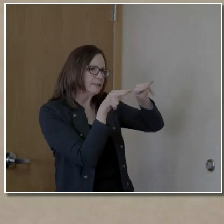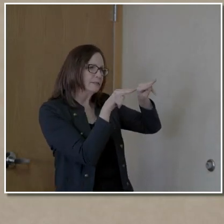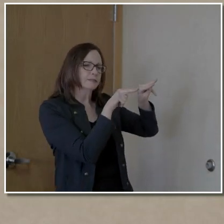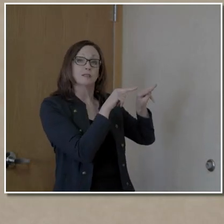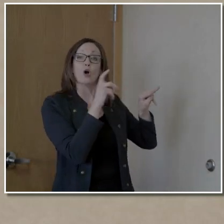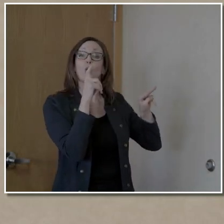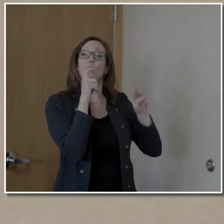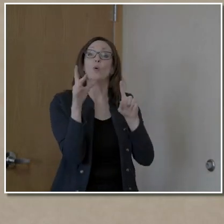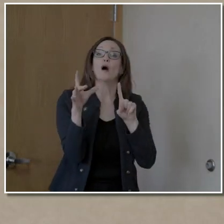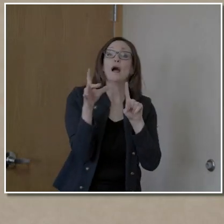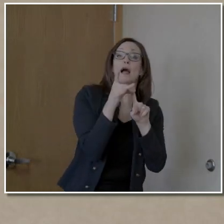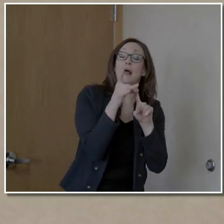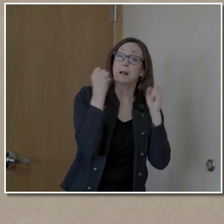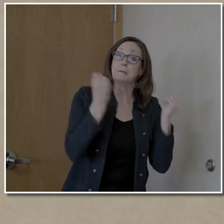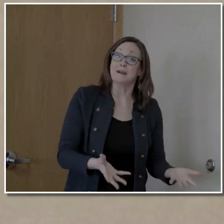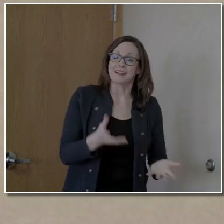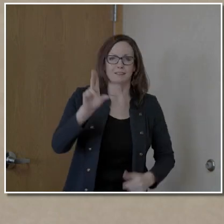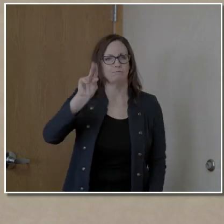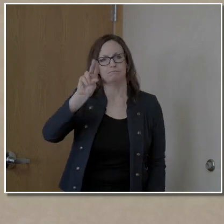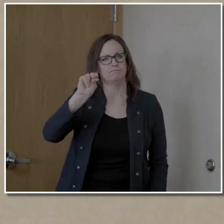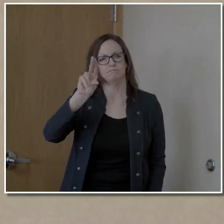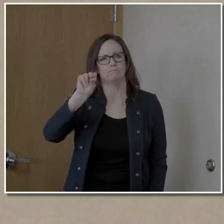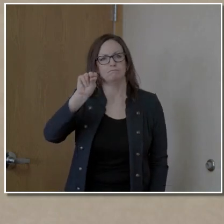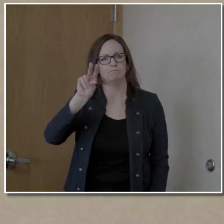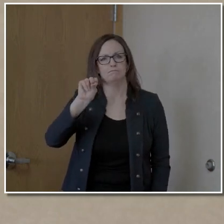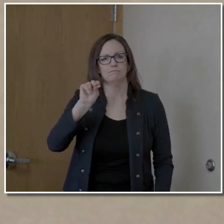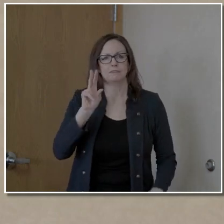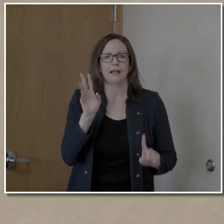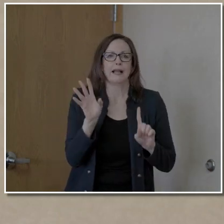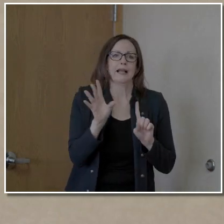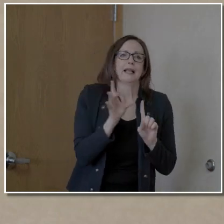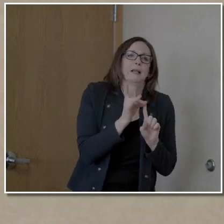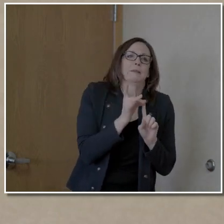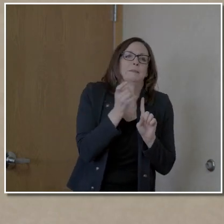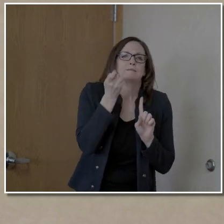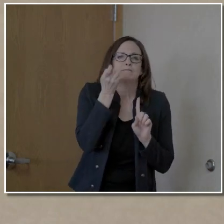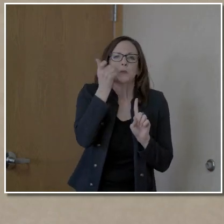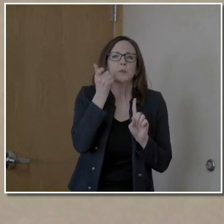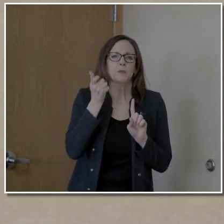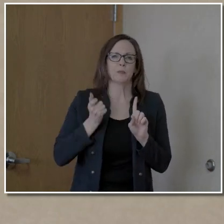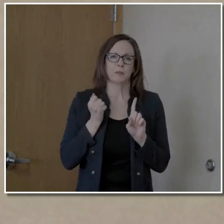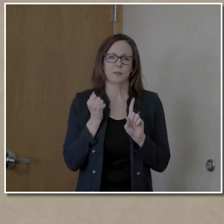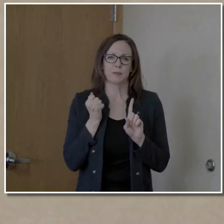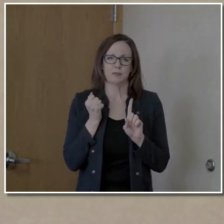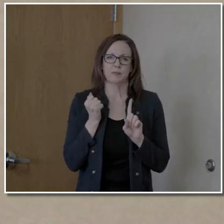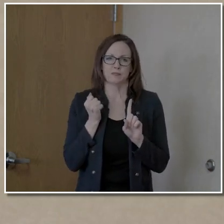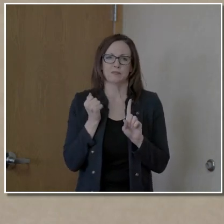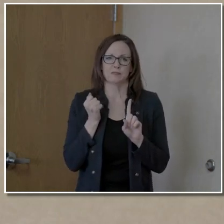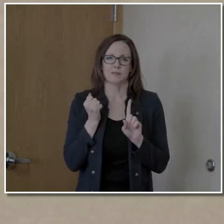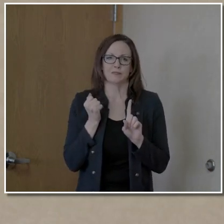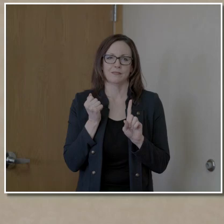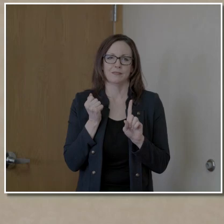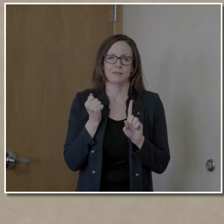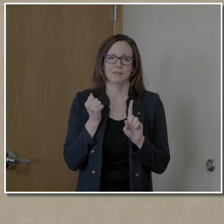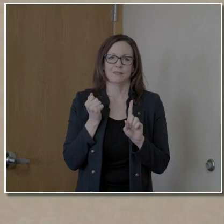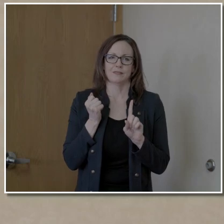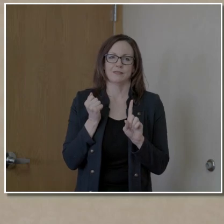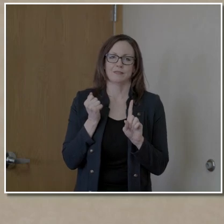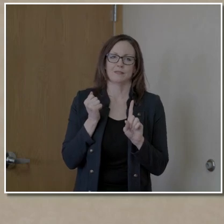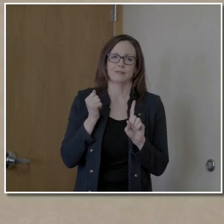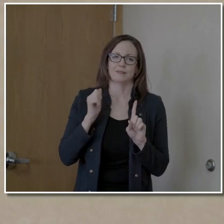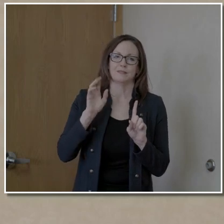been called up and were serving, and were basically working at their civilian job or at their homes out in the